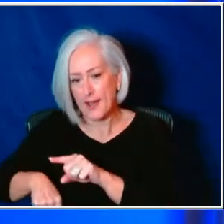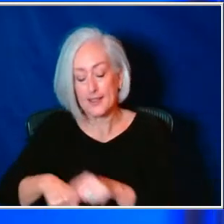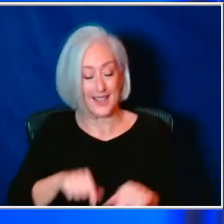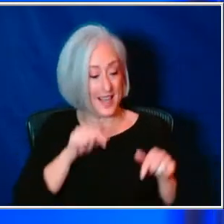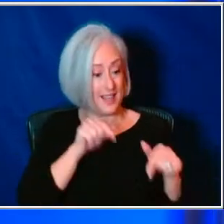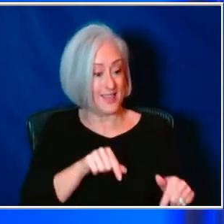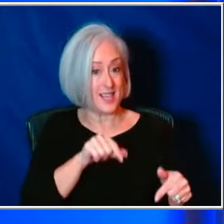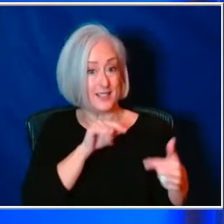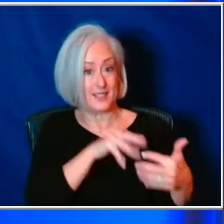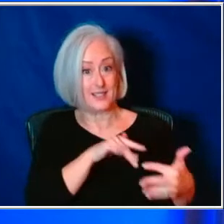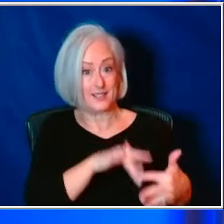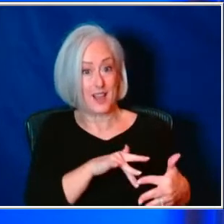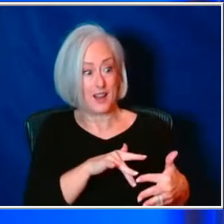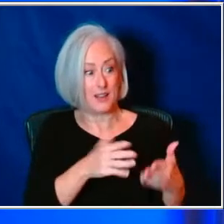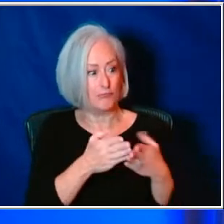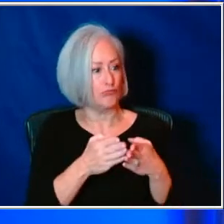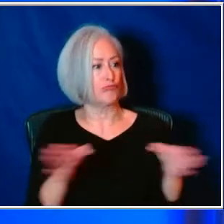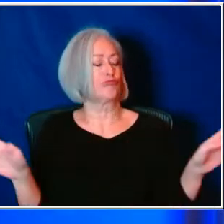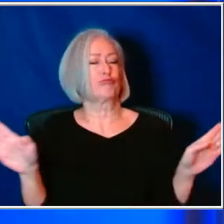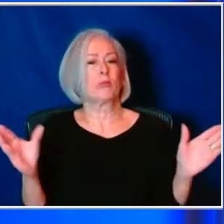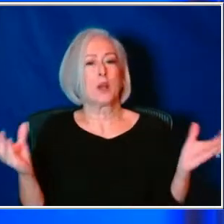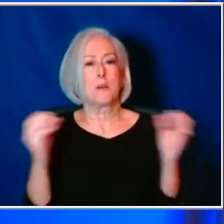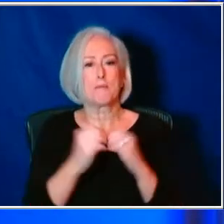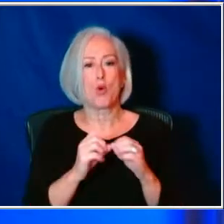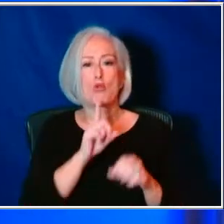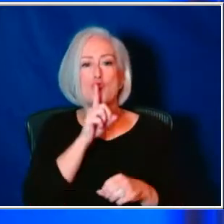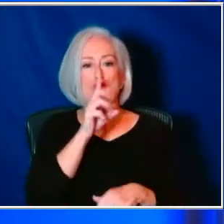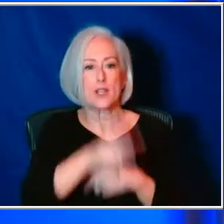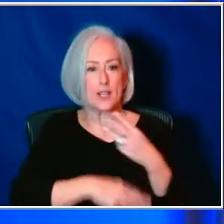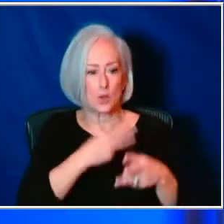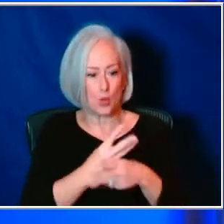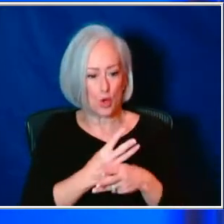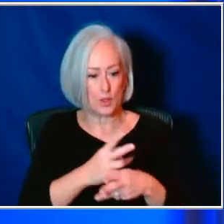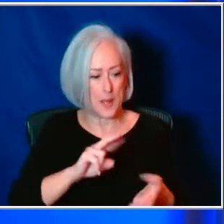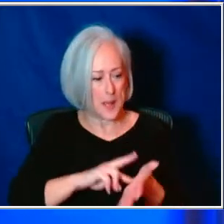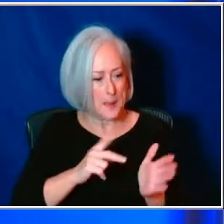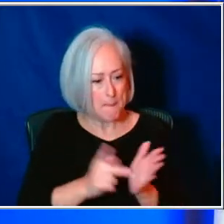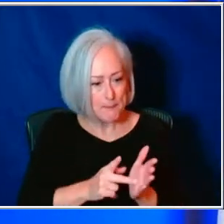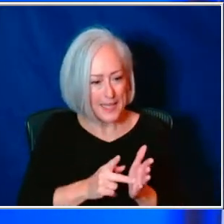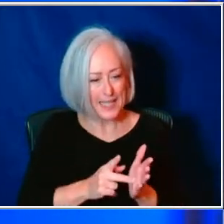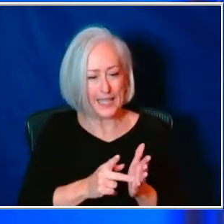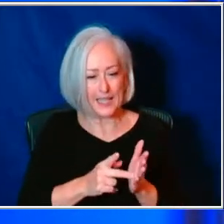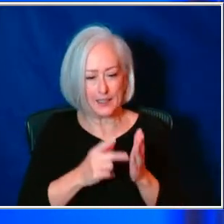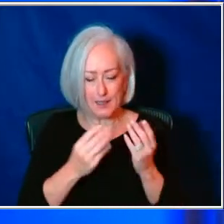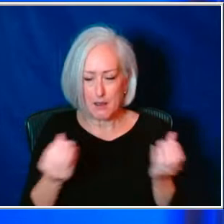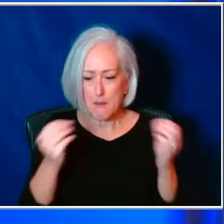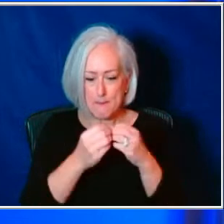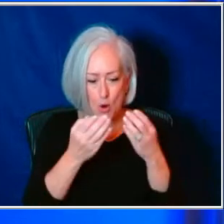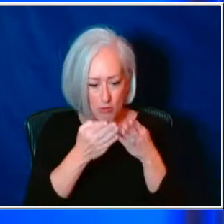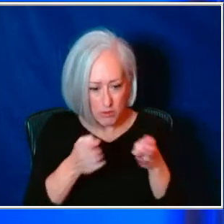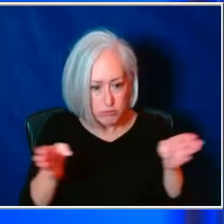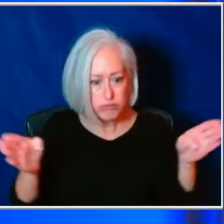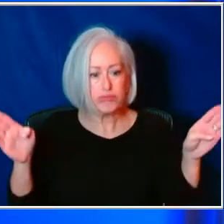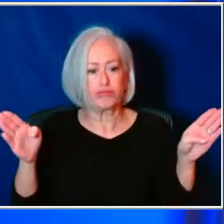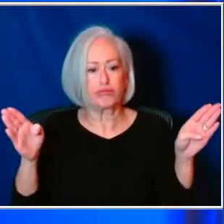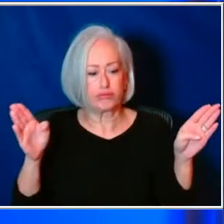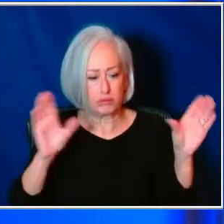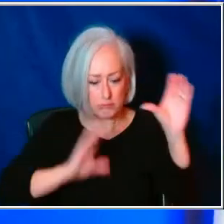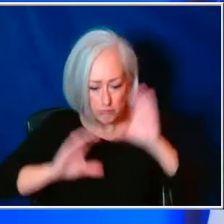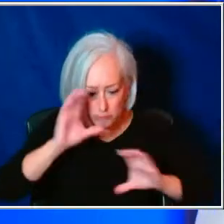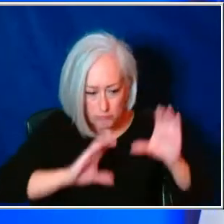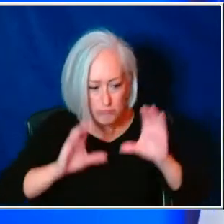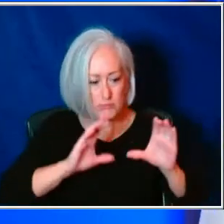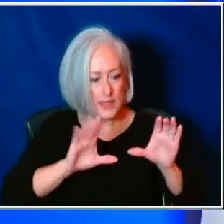more real world and, like I said, pragmatic. It's trying to really get a wide swath of the population so that we get